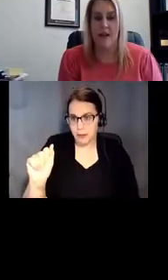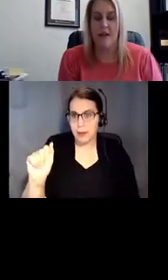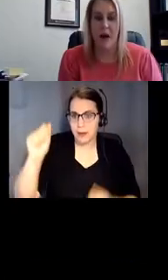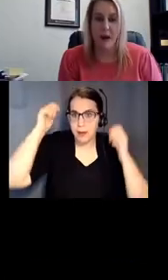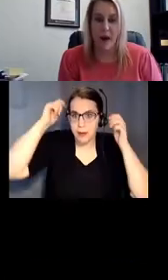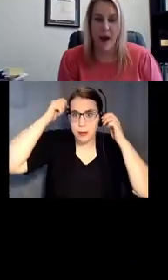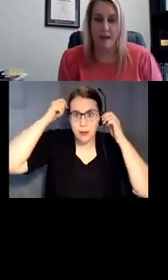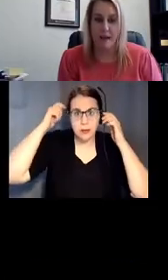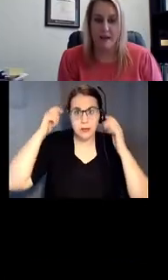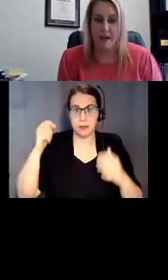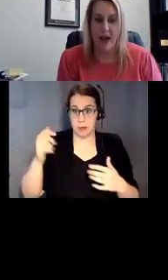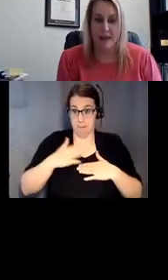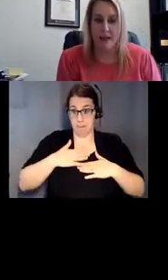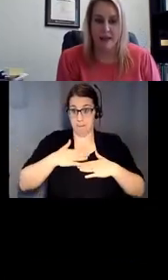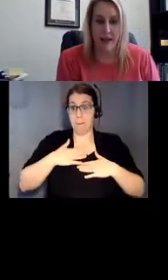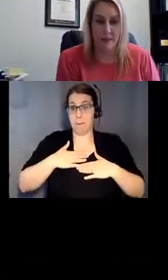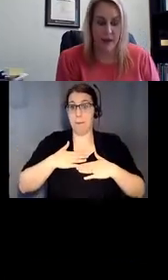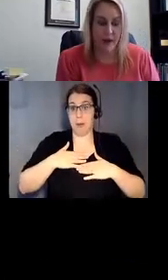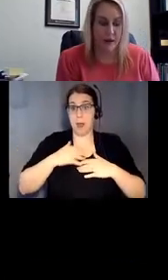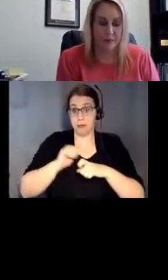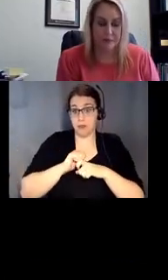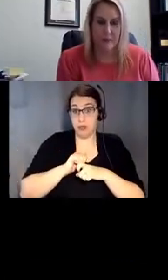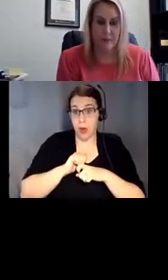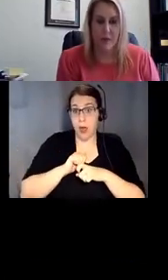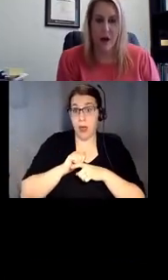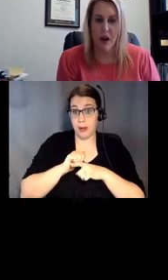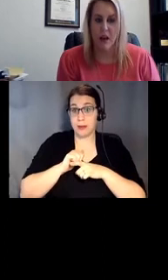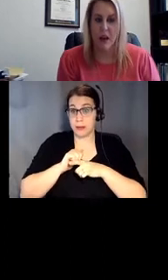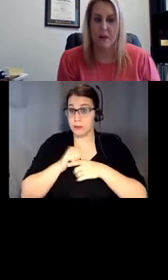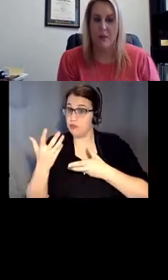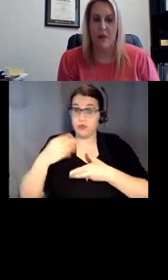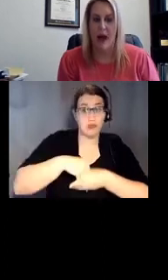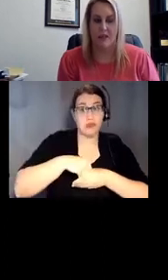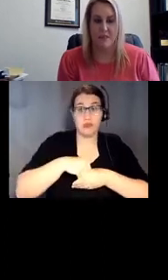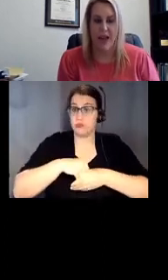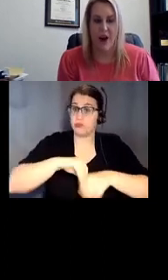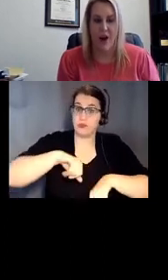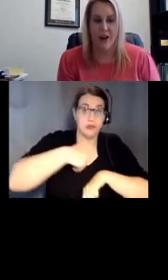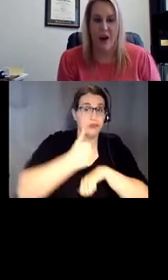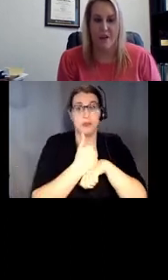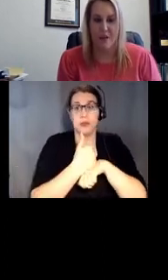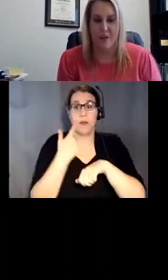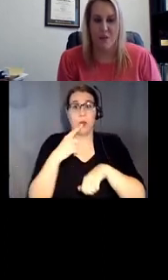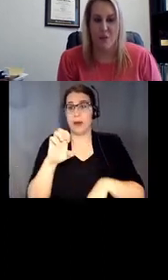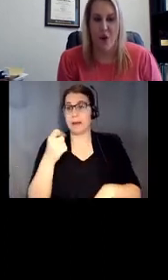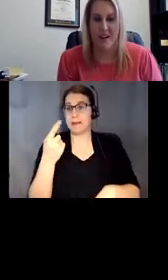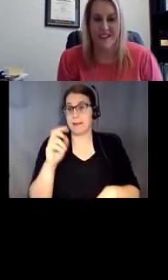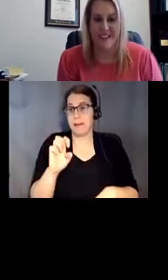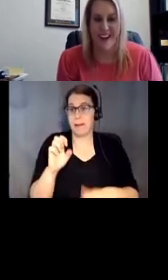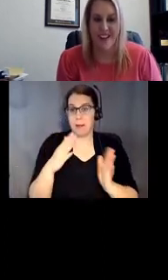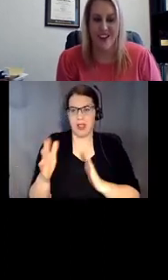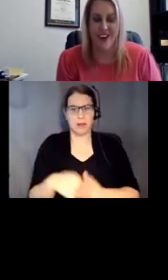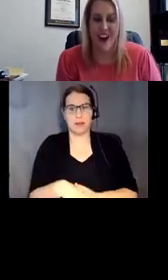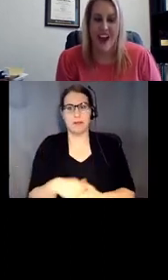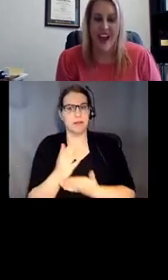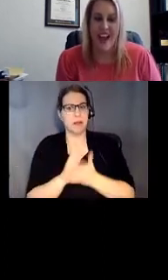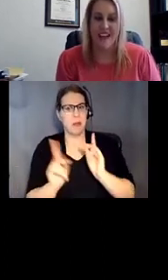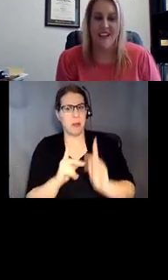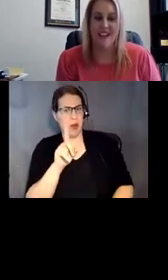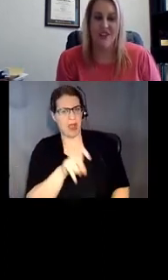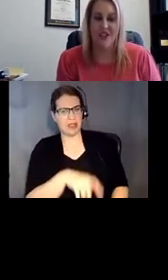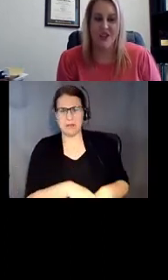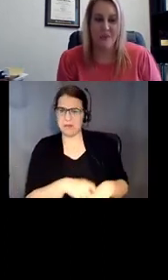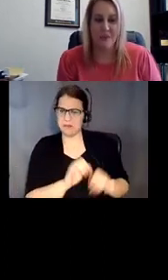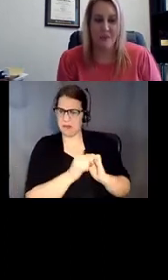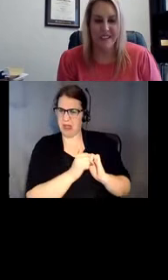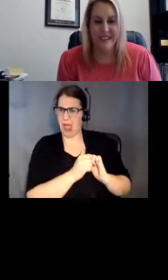part in my practice as an estate planner. A lot of people ask me how I got from one to the other,